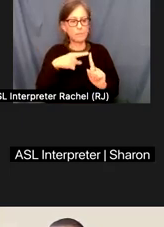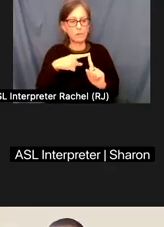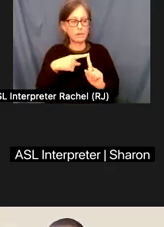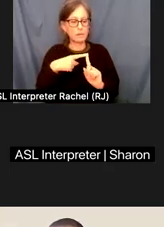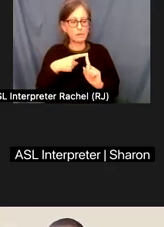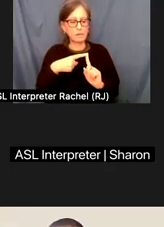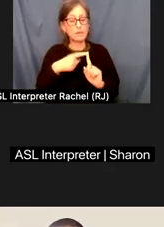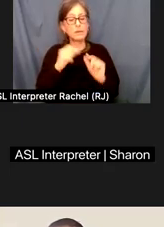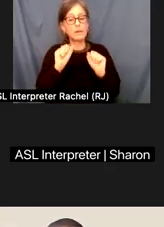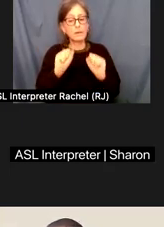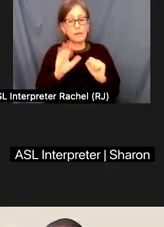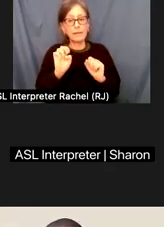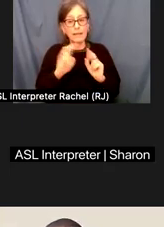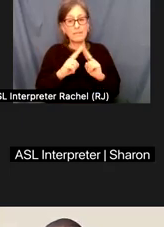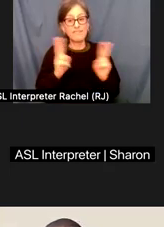it can be very